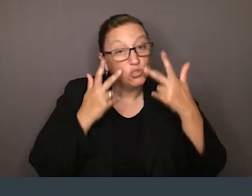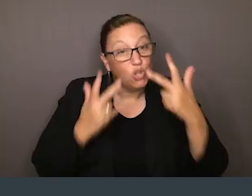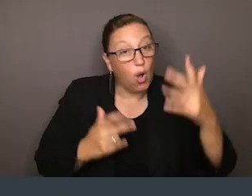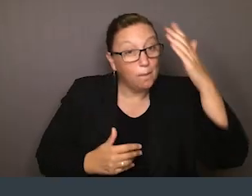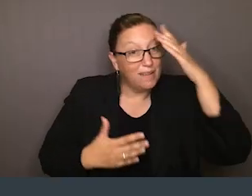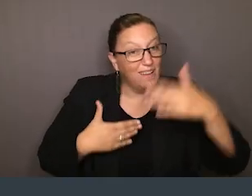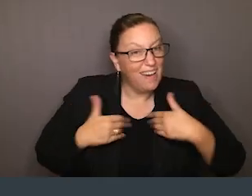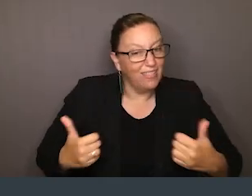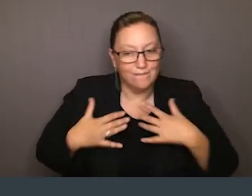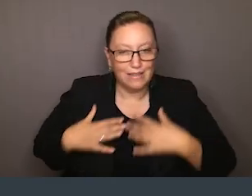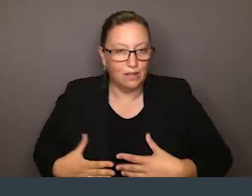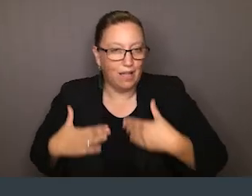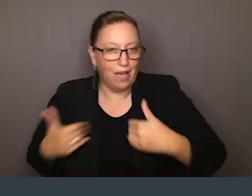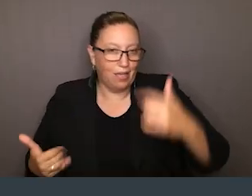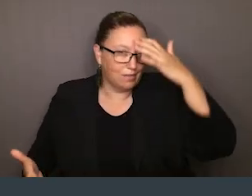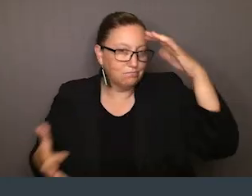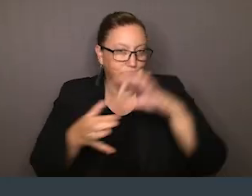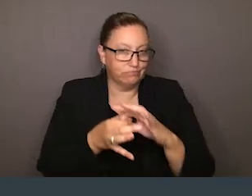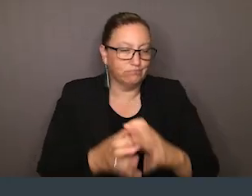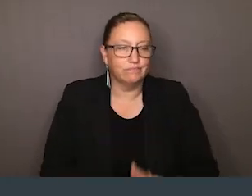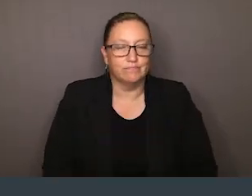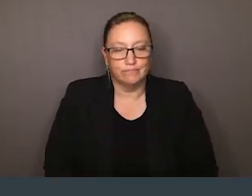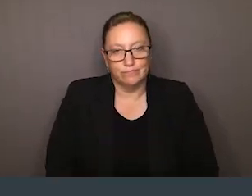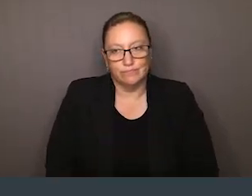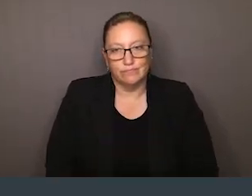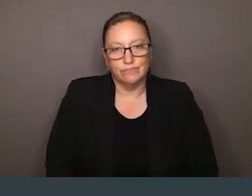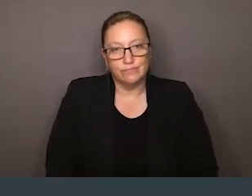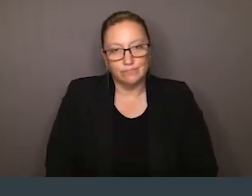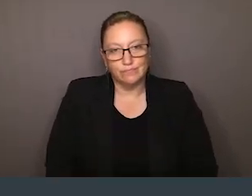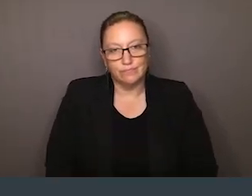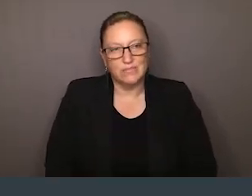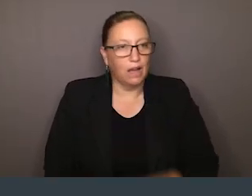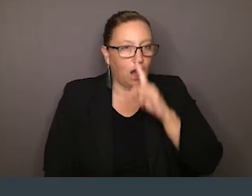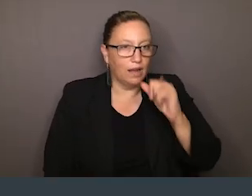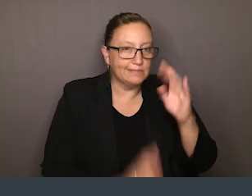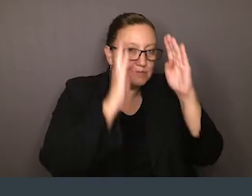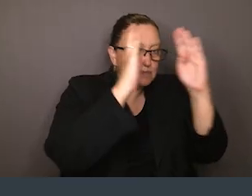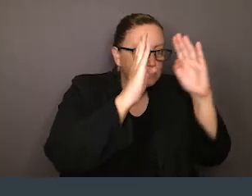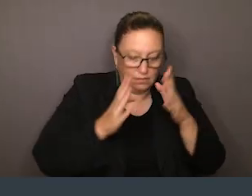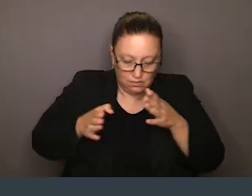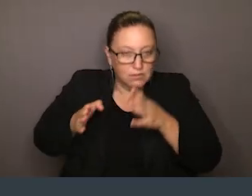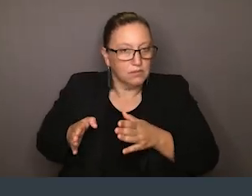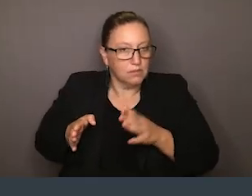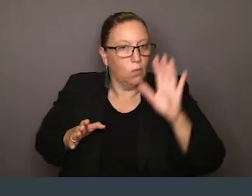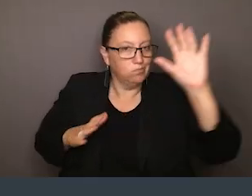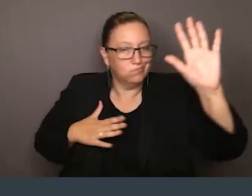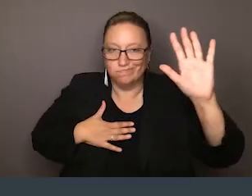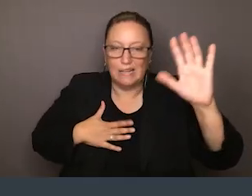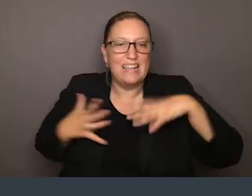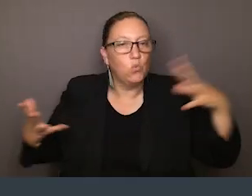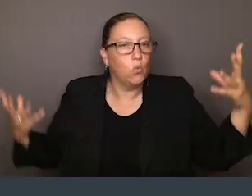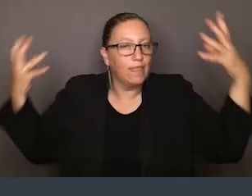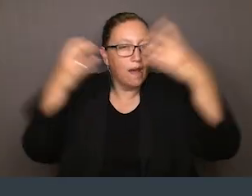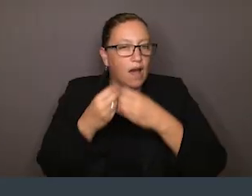between physical health and mental health needs, and the importance of kind of a holistic treatment